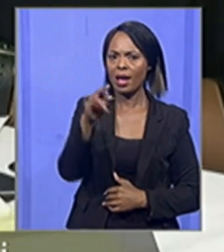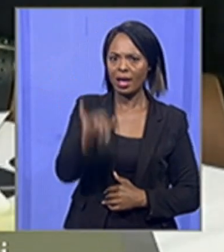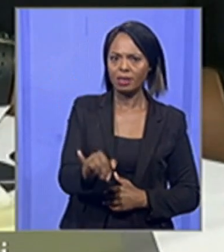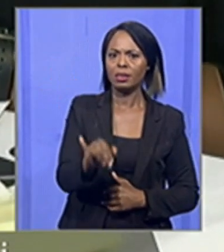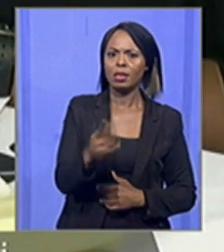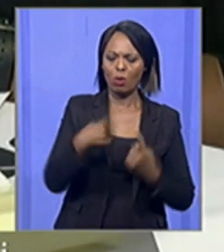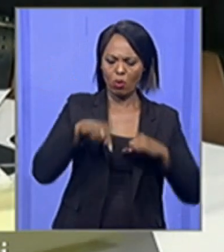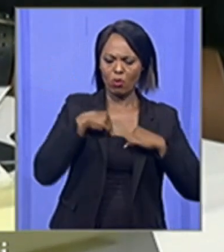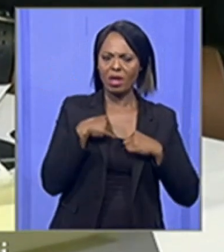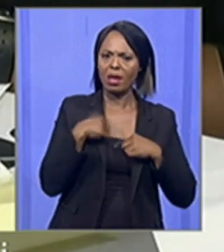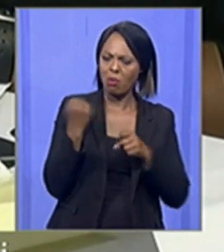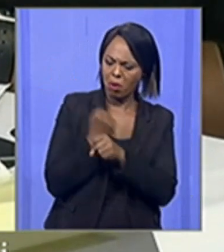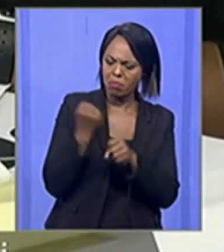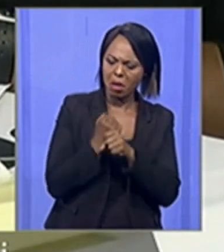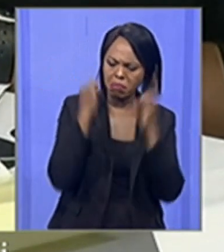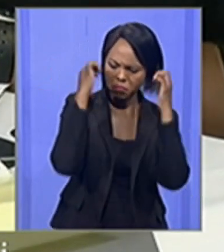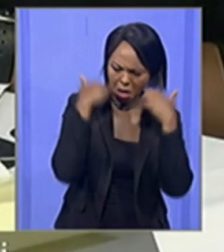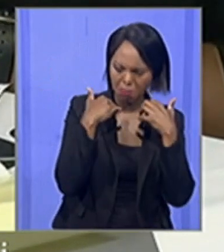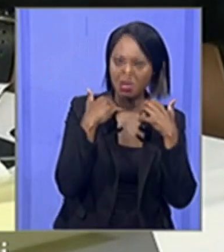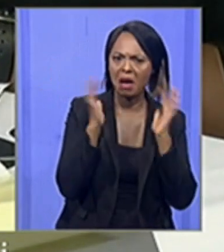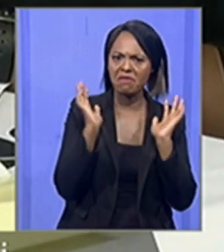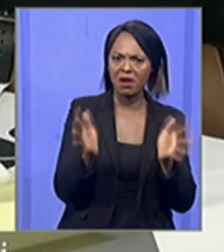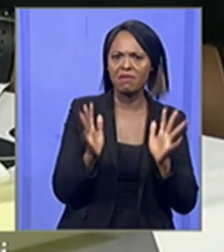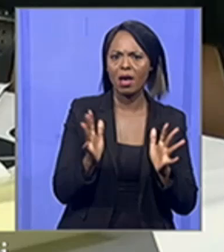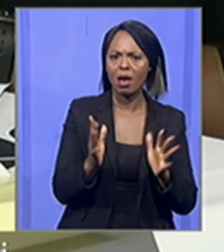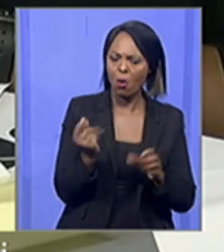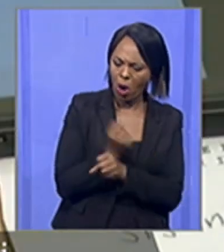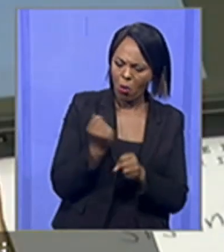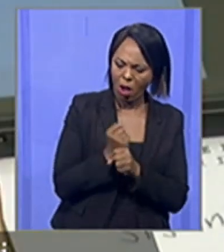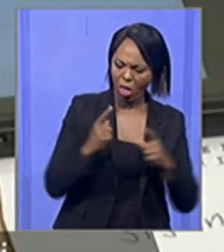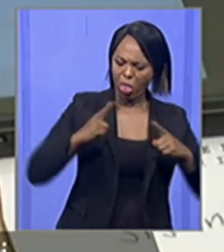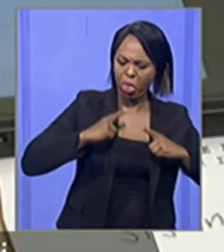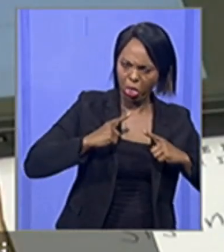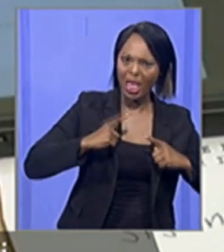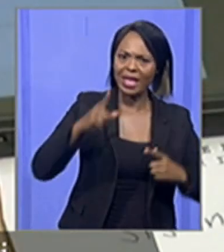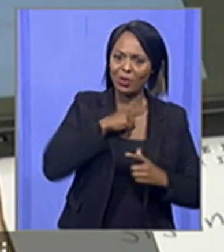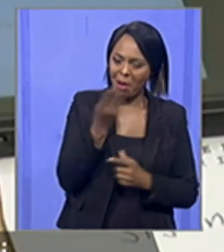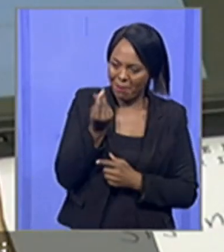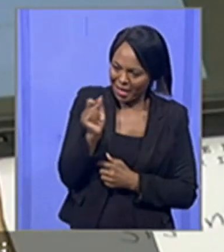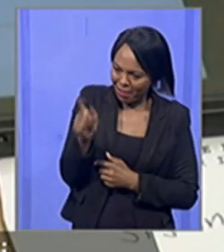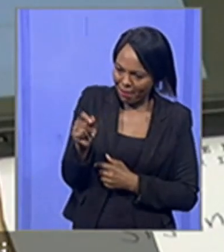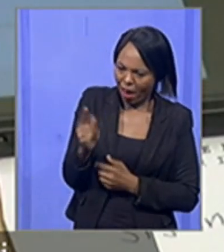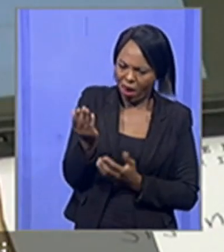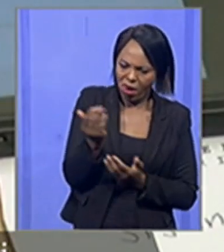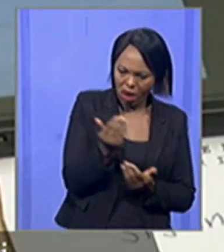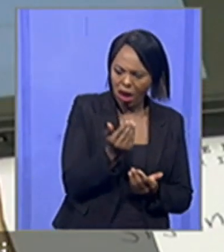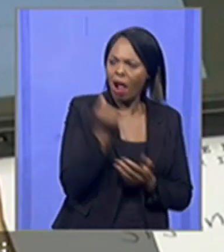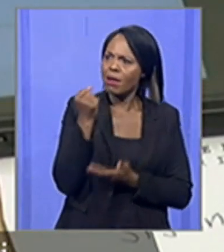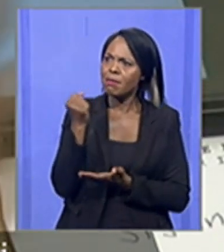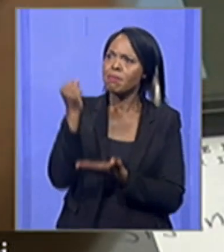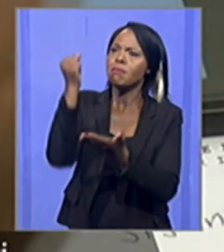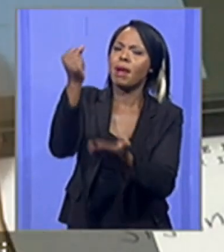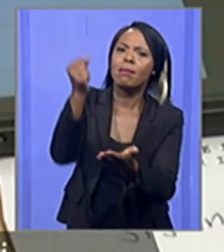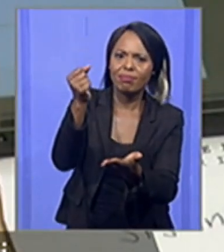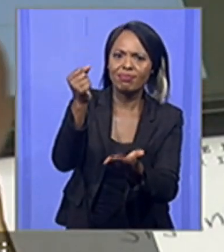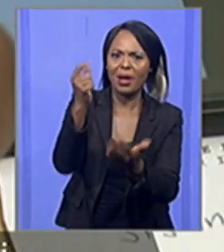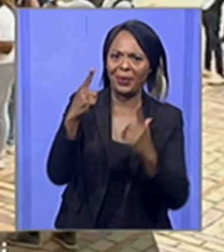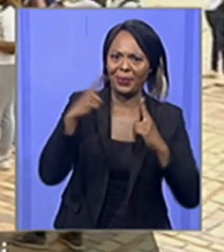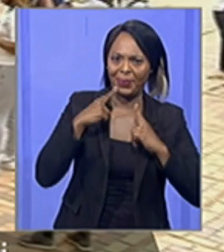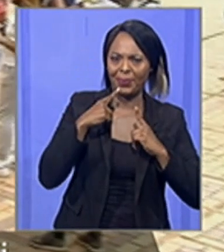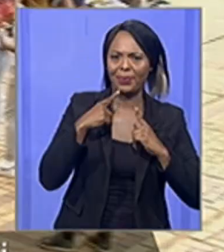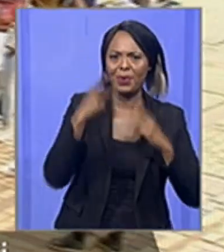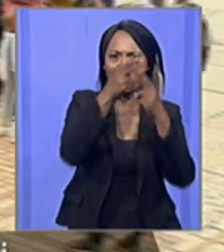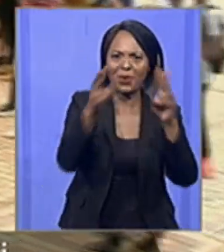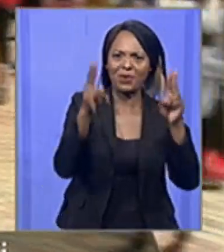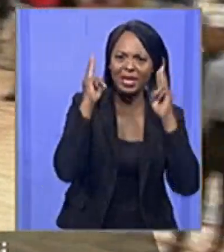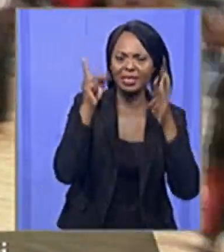re le NSFAS ke ka mo re kgonne go ka fana ka tšhelete le semetseng mo di-universiting